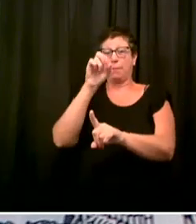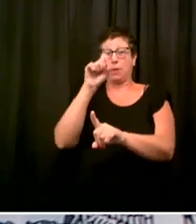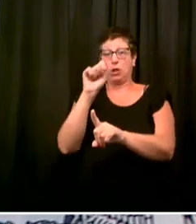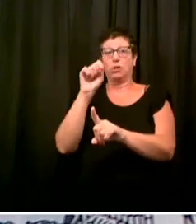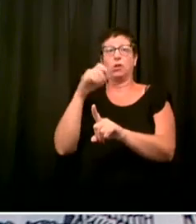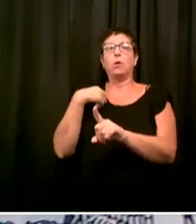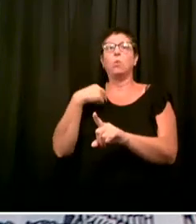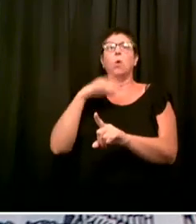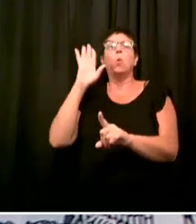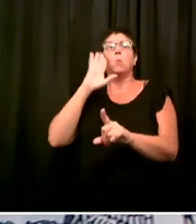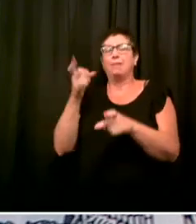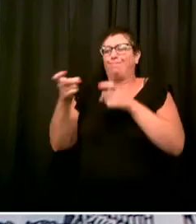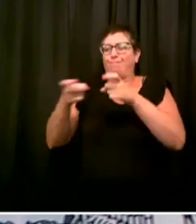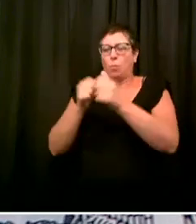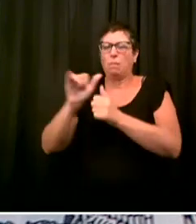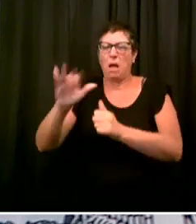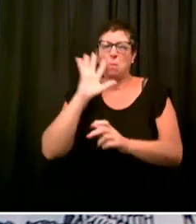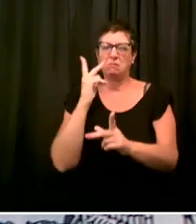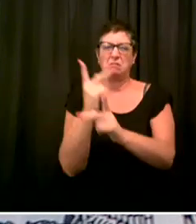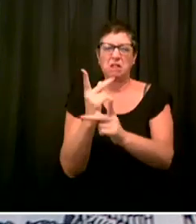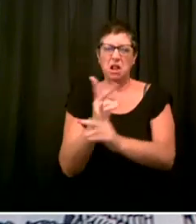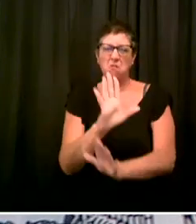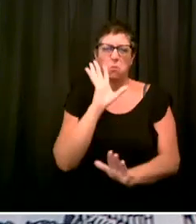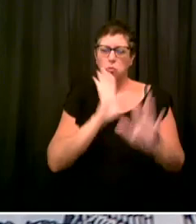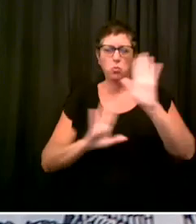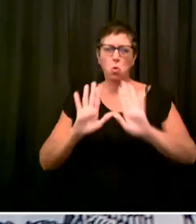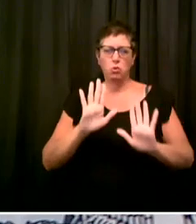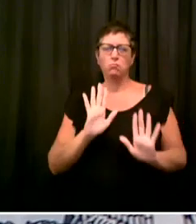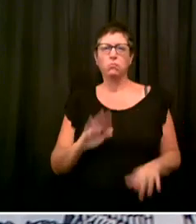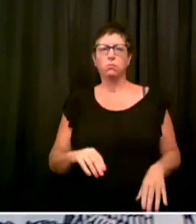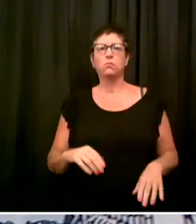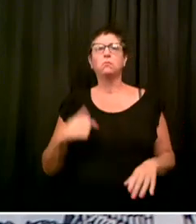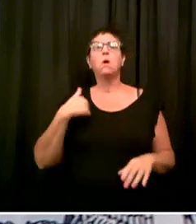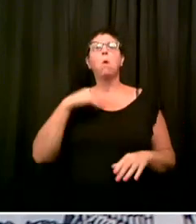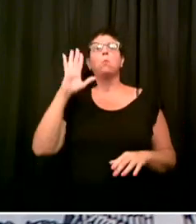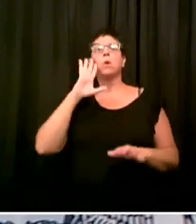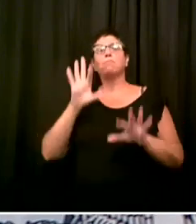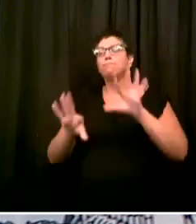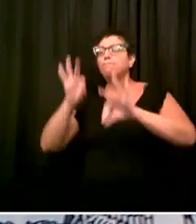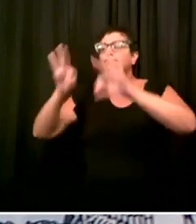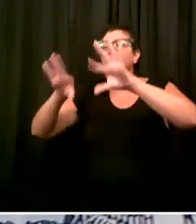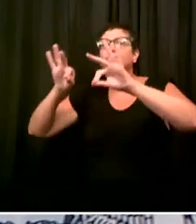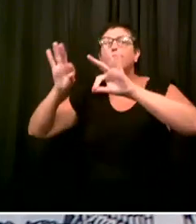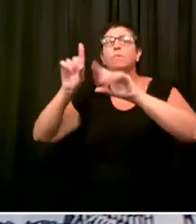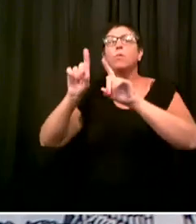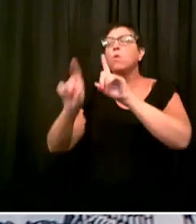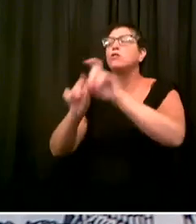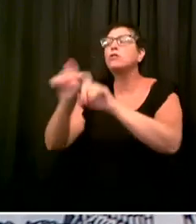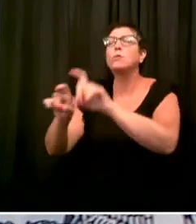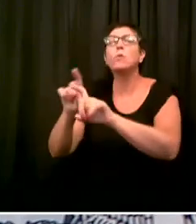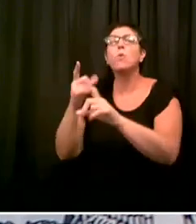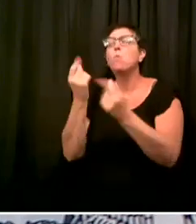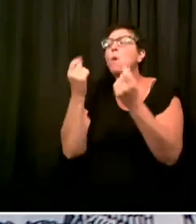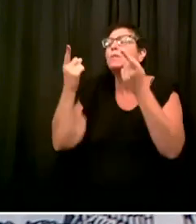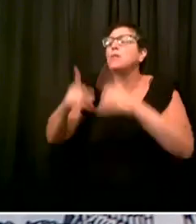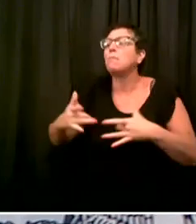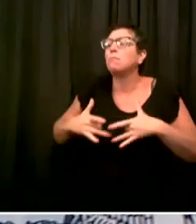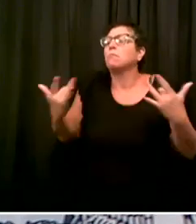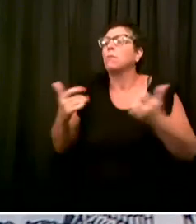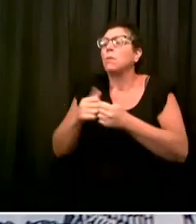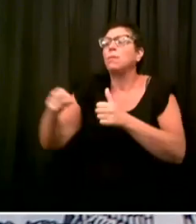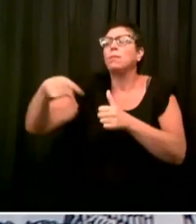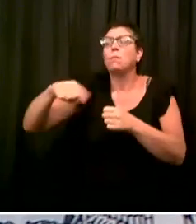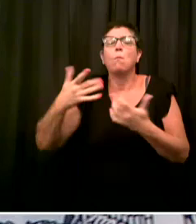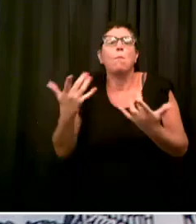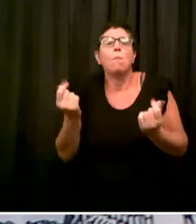is effectively addressed. I'm going to find out what's going on with that to begin with. This issue will be addressed right away in Elmhurst. But to be clear about NYPD,